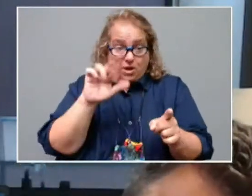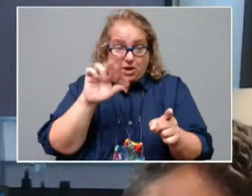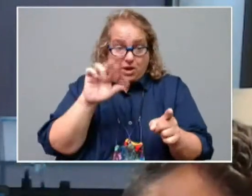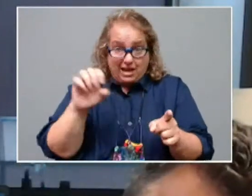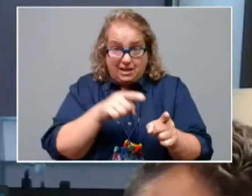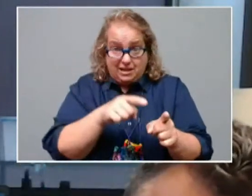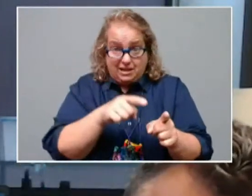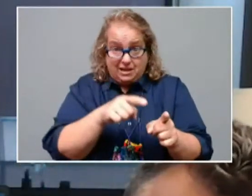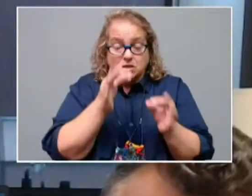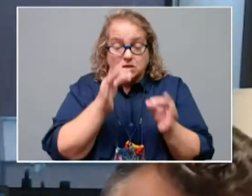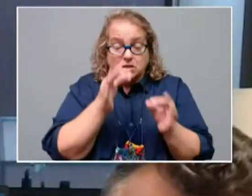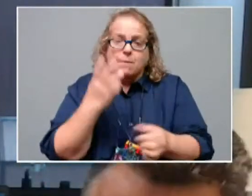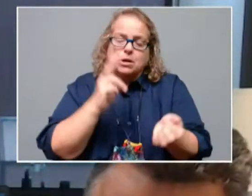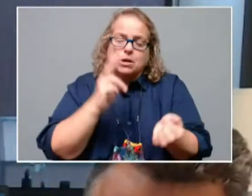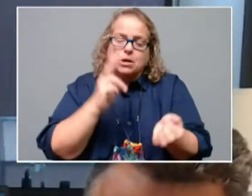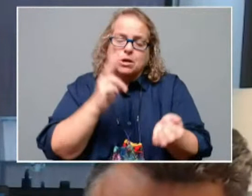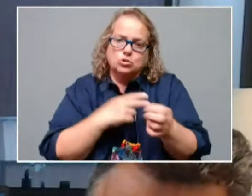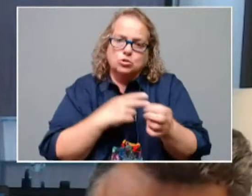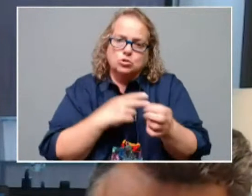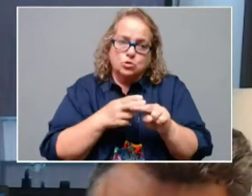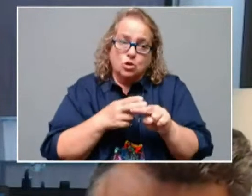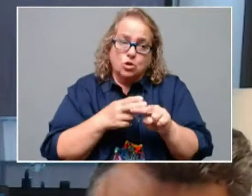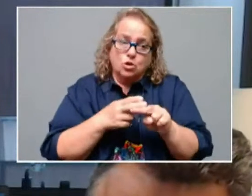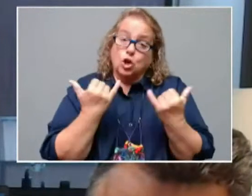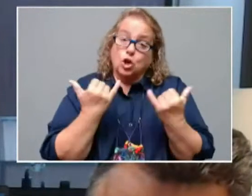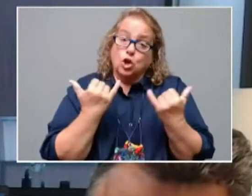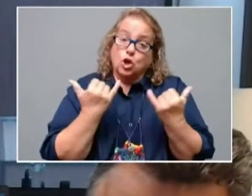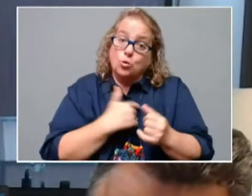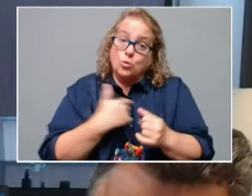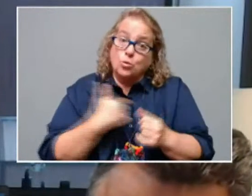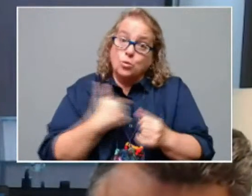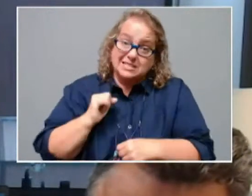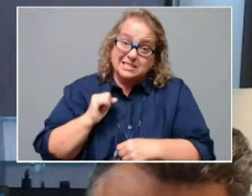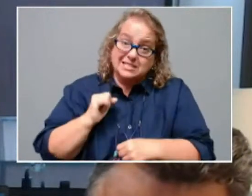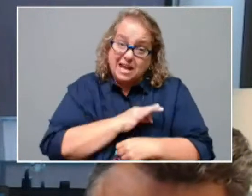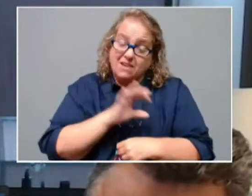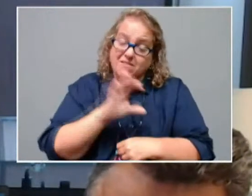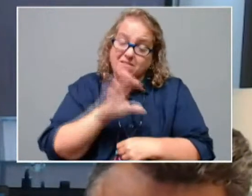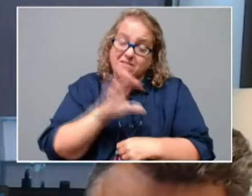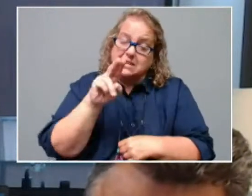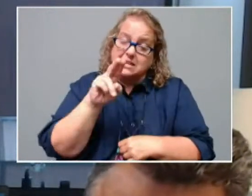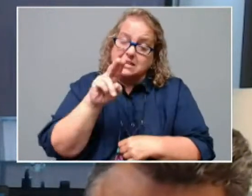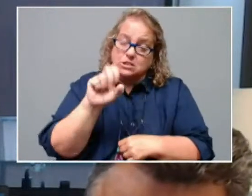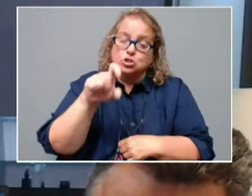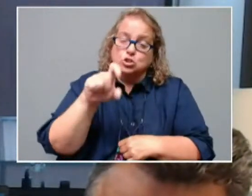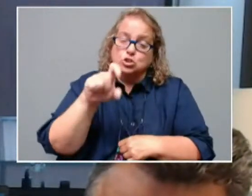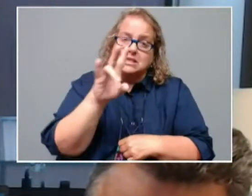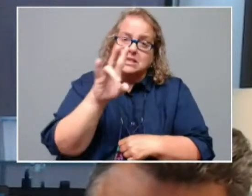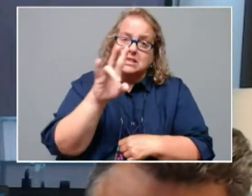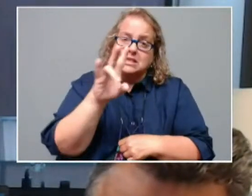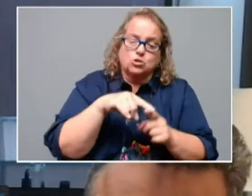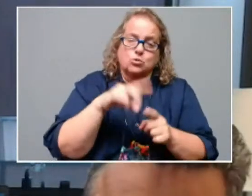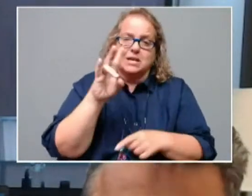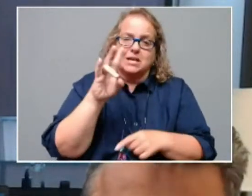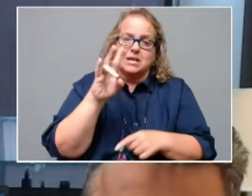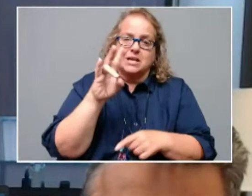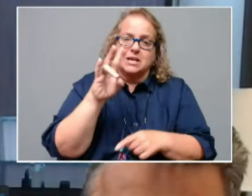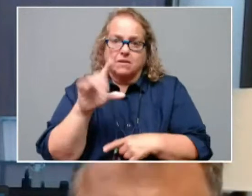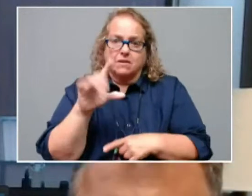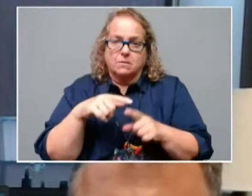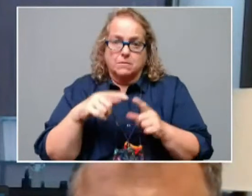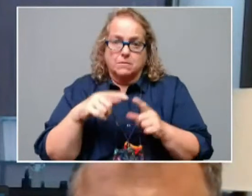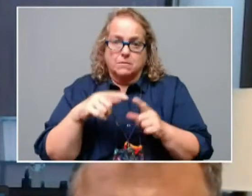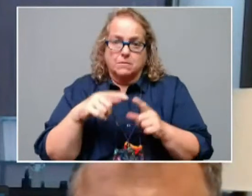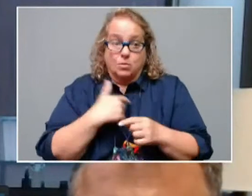We currently are staffed for an average in-house census of about 70 to 75. We've been running close to 90 to